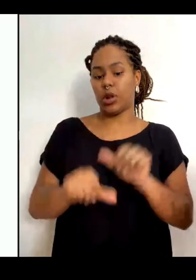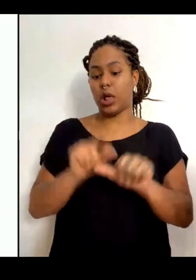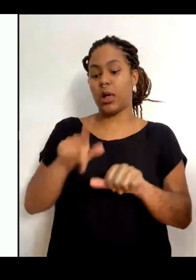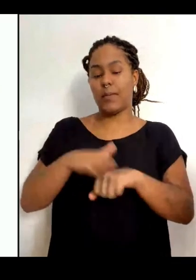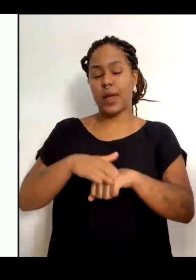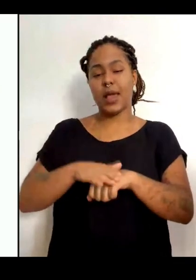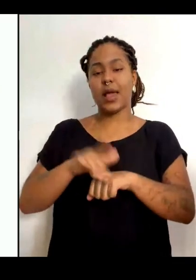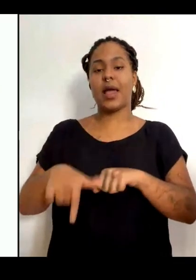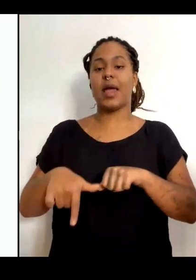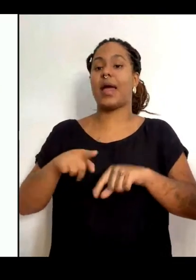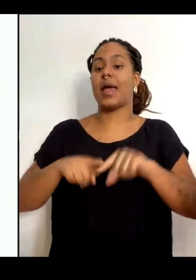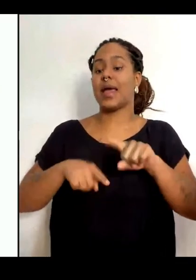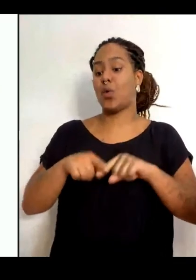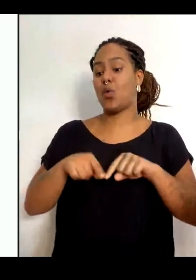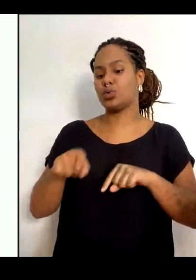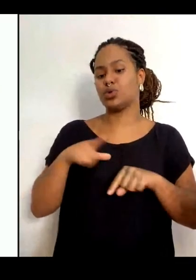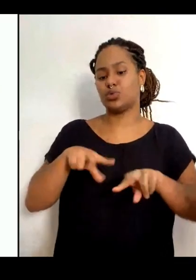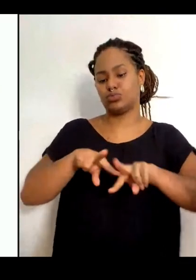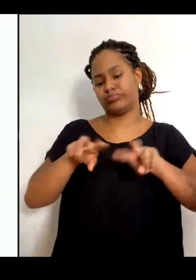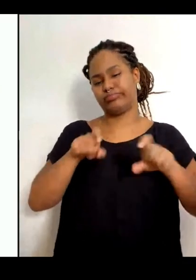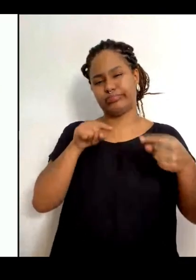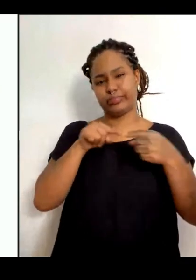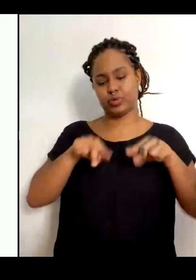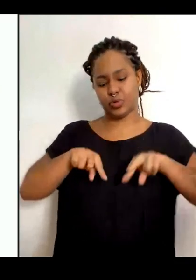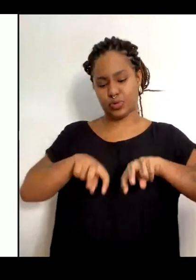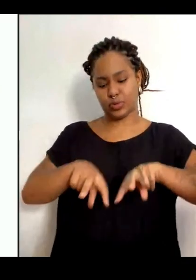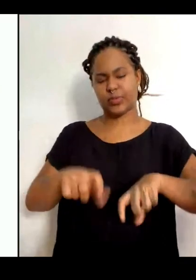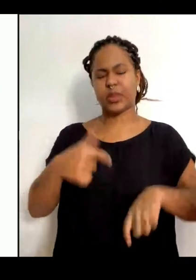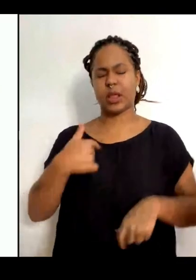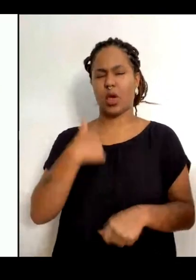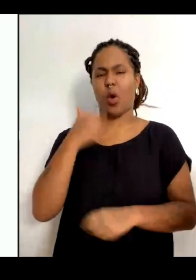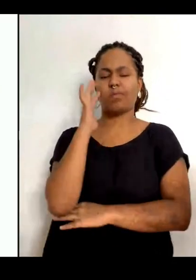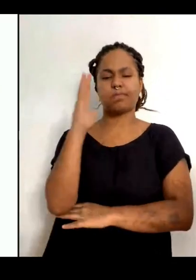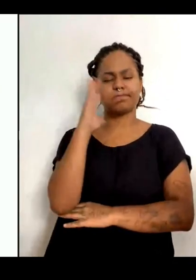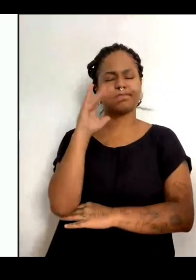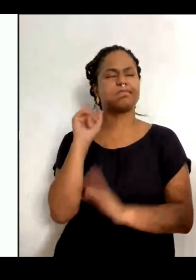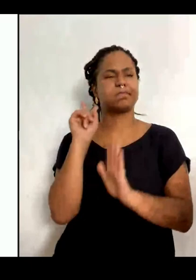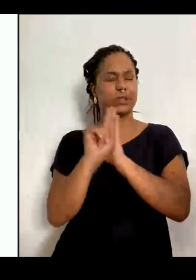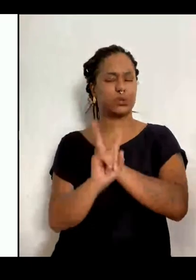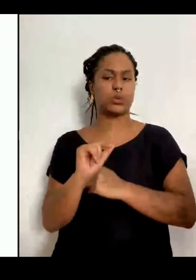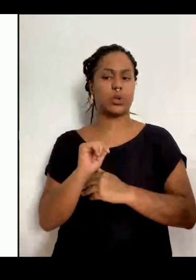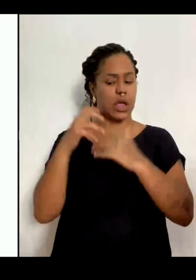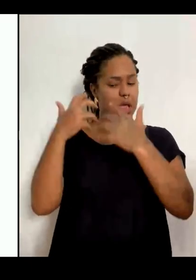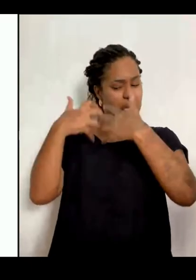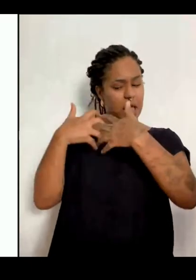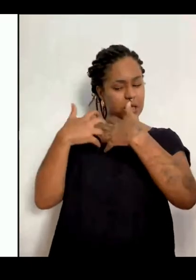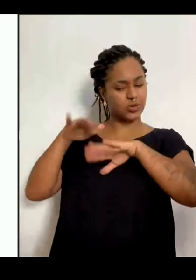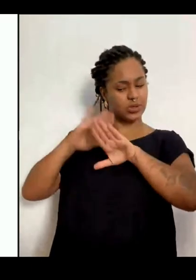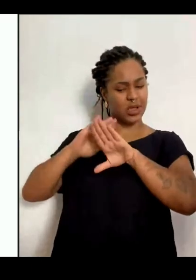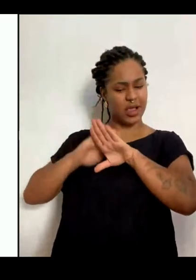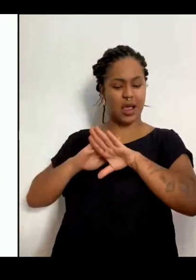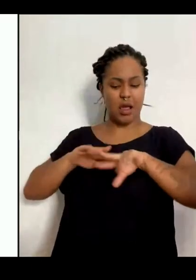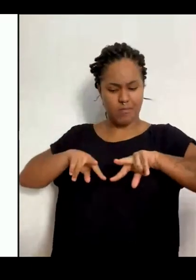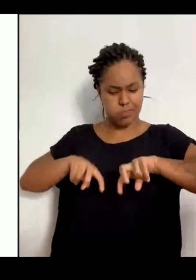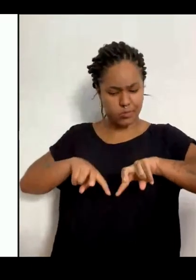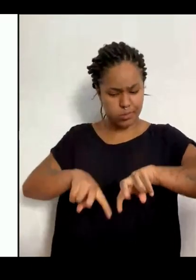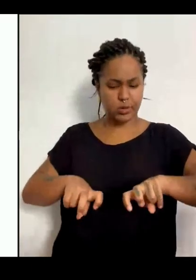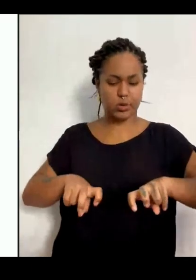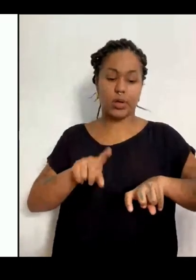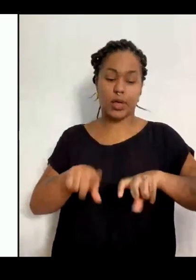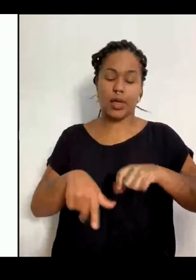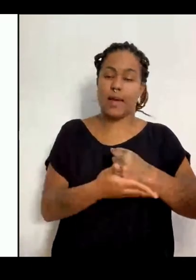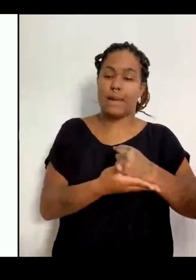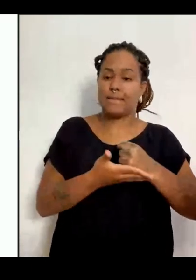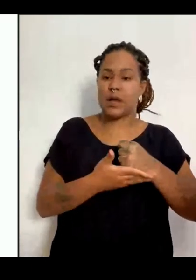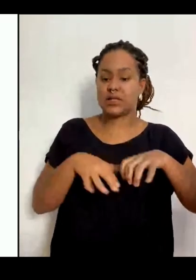I wonder then could irrationals bolstering extractivism based on separations in distances in the will to